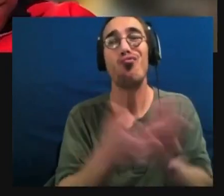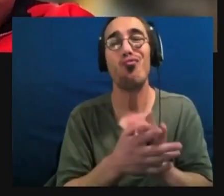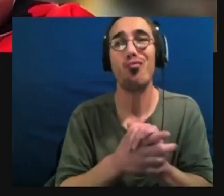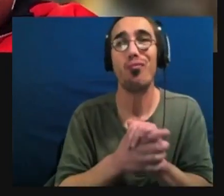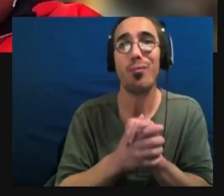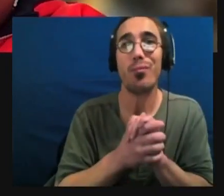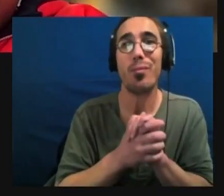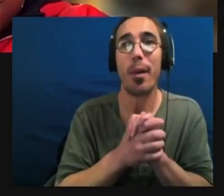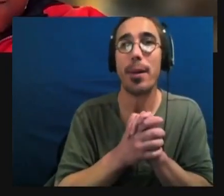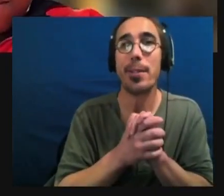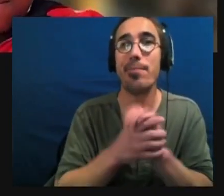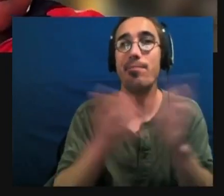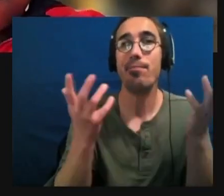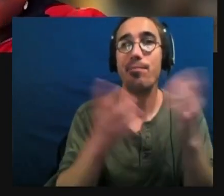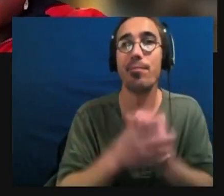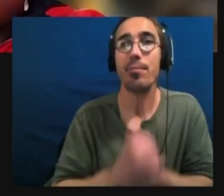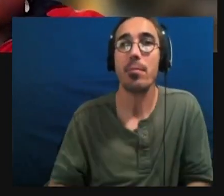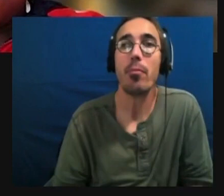Yeah.